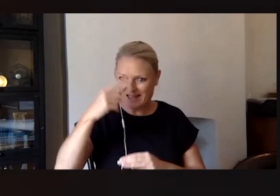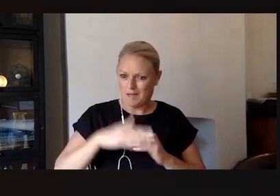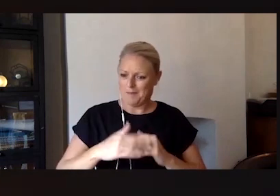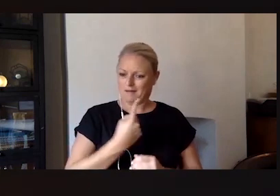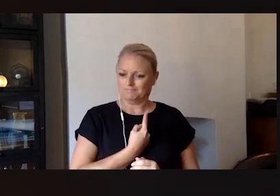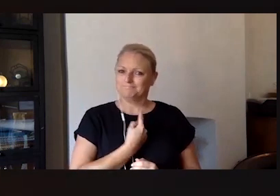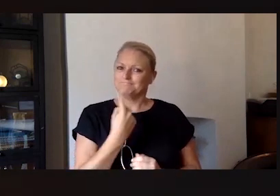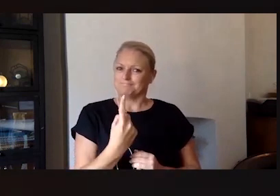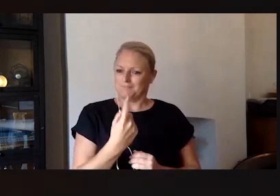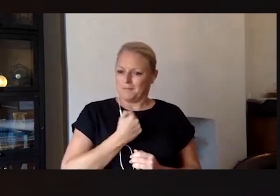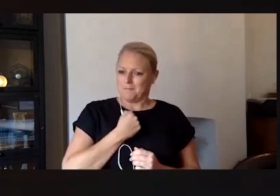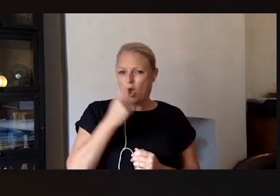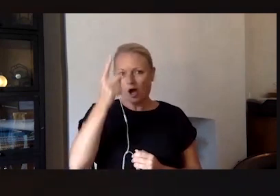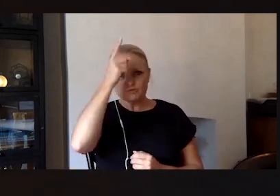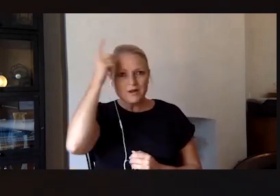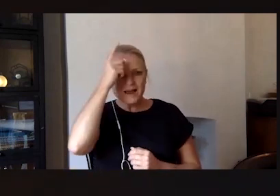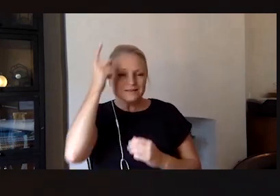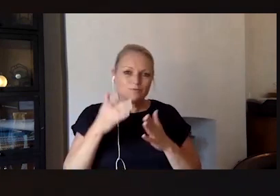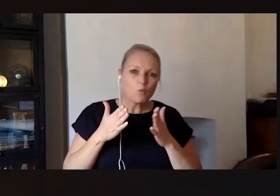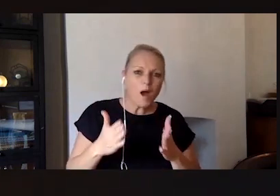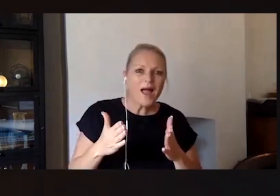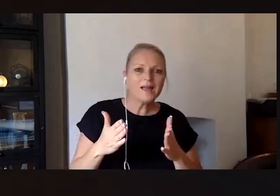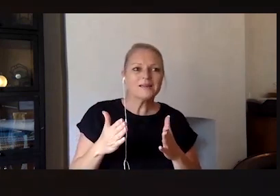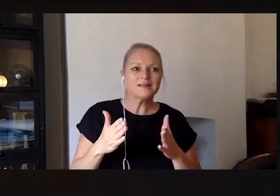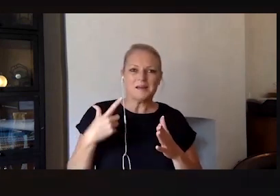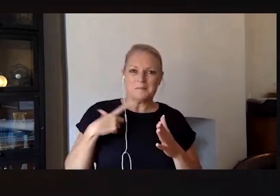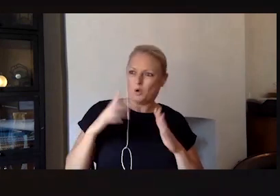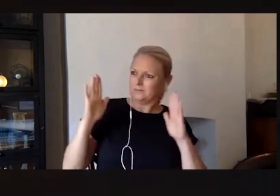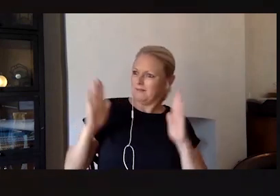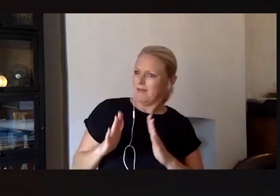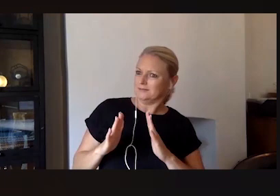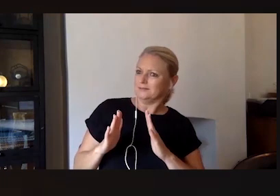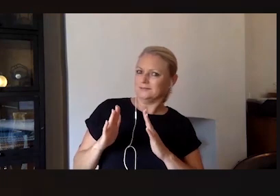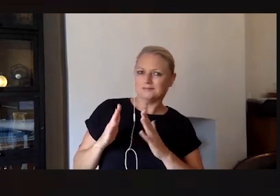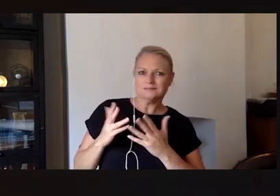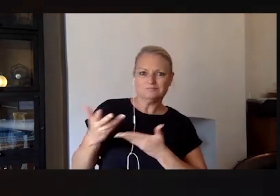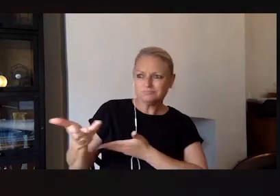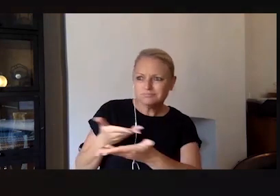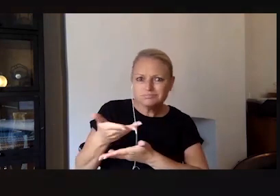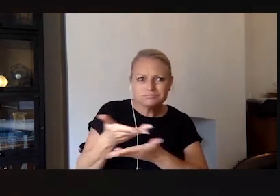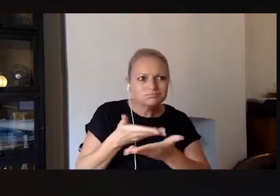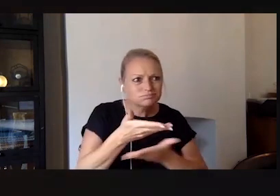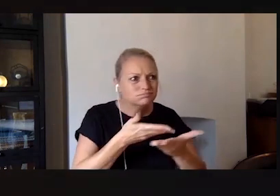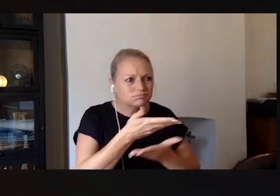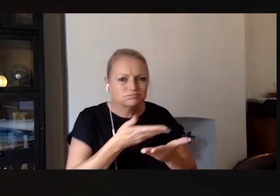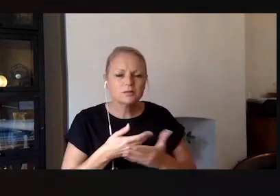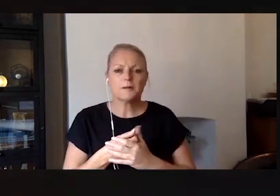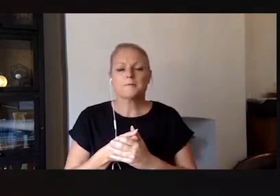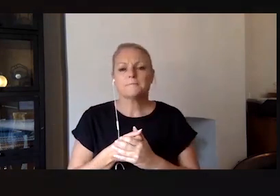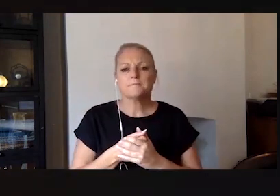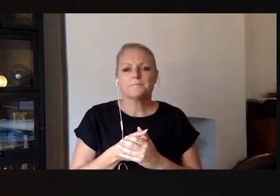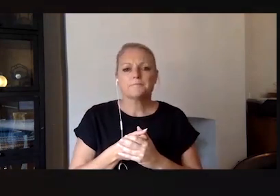emotional aspects and not being exposed to others who are also being affected by the